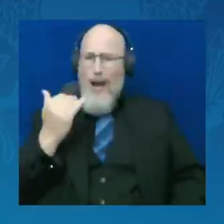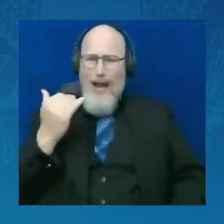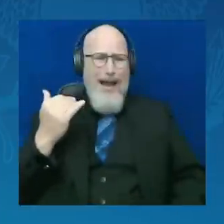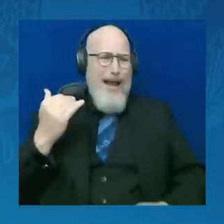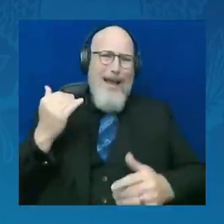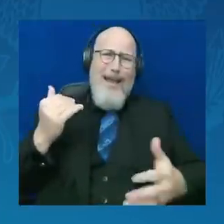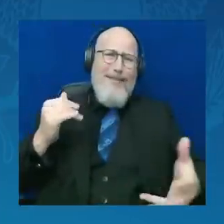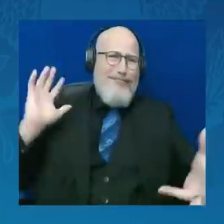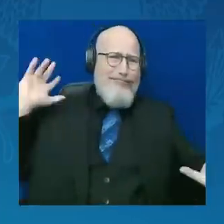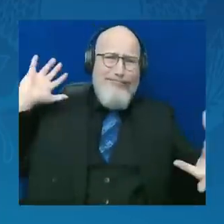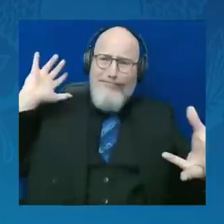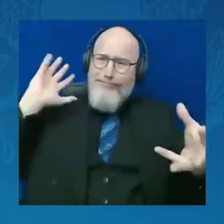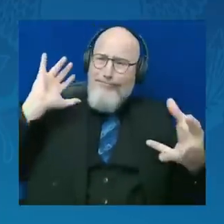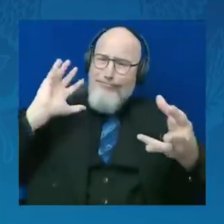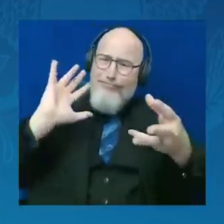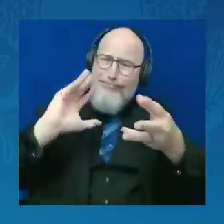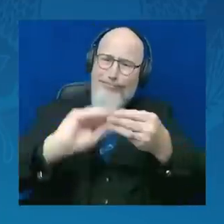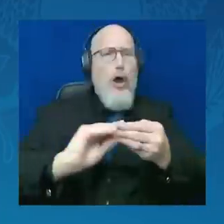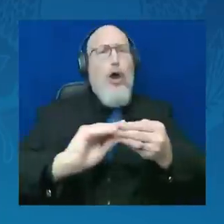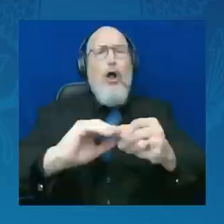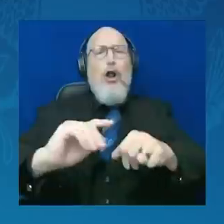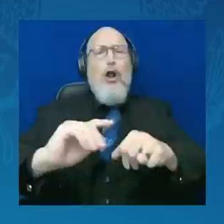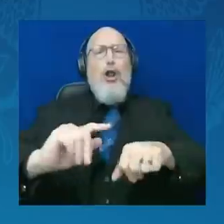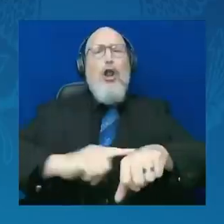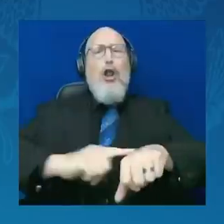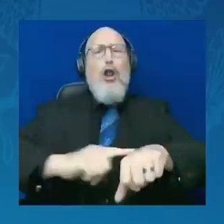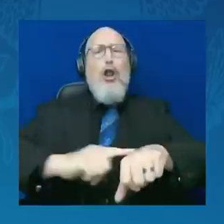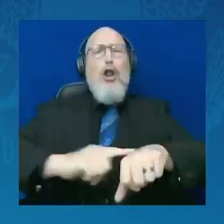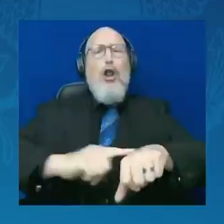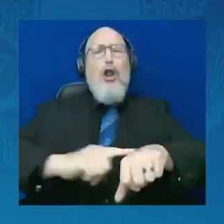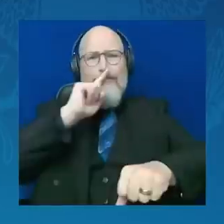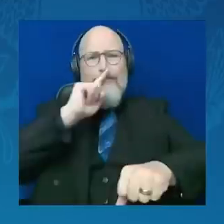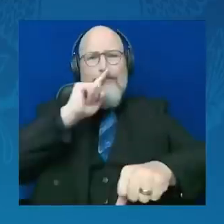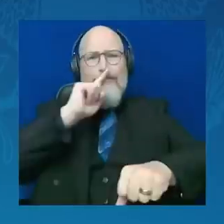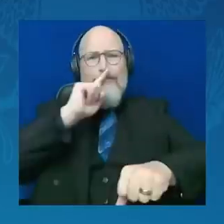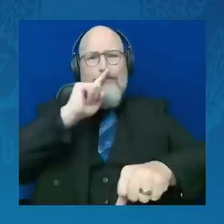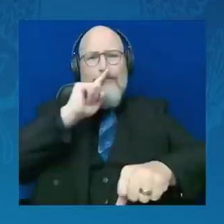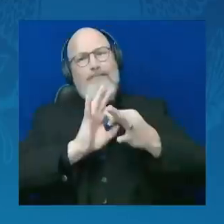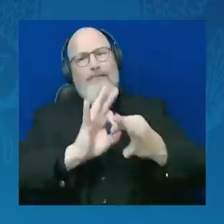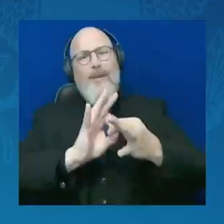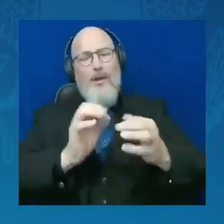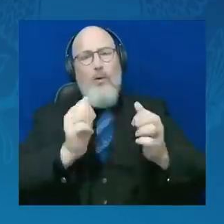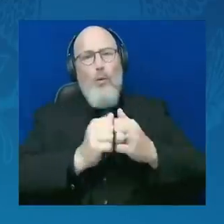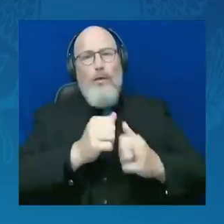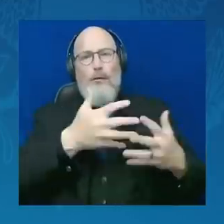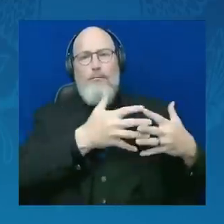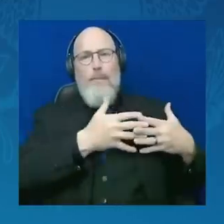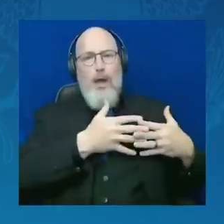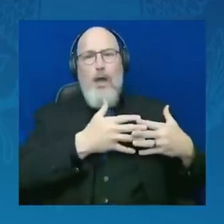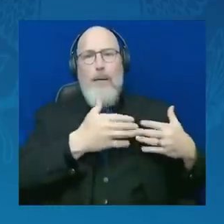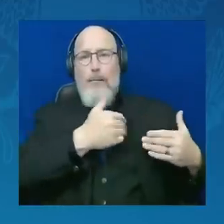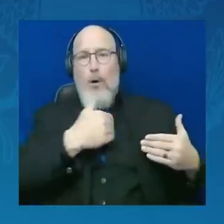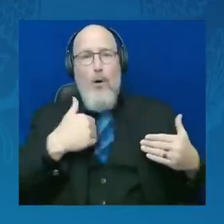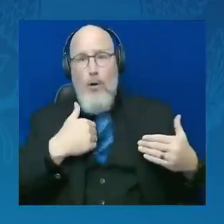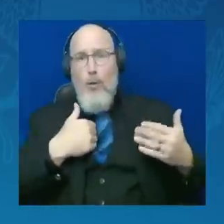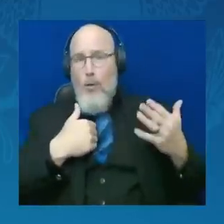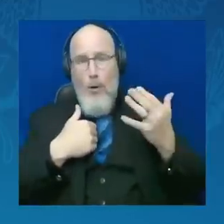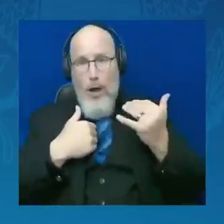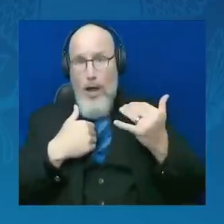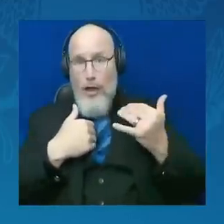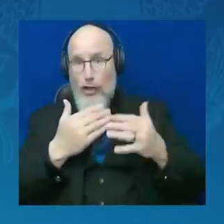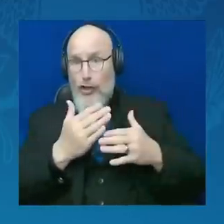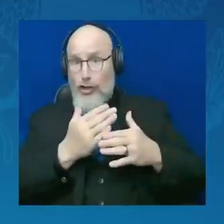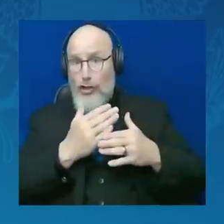commitment between the United States and Poland based on shared values and priorities. I am here,